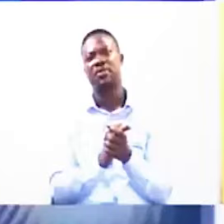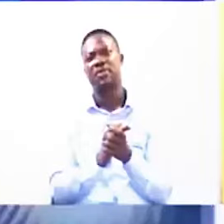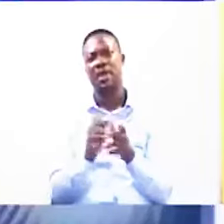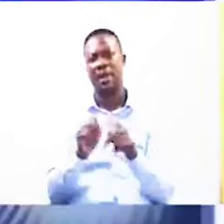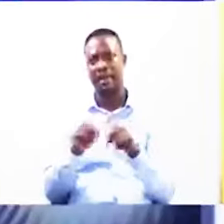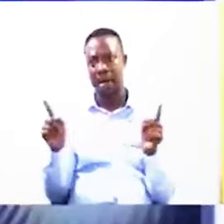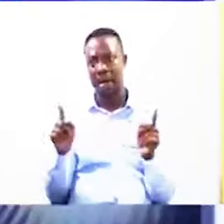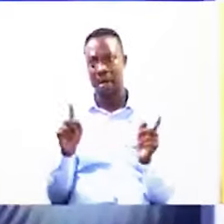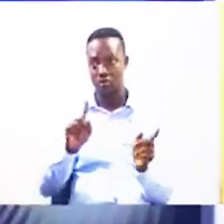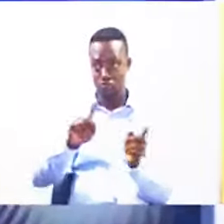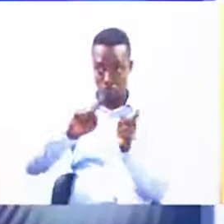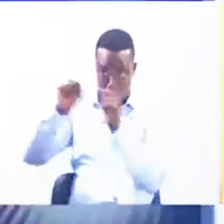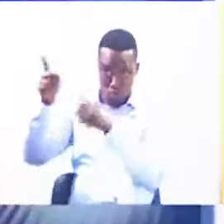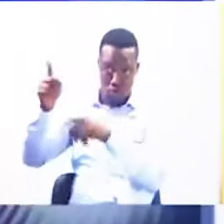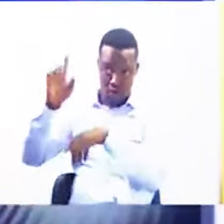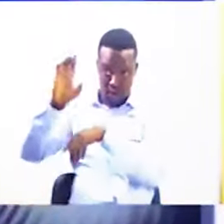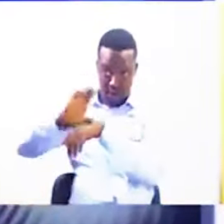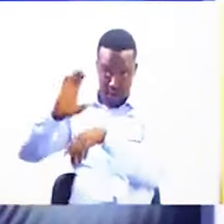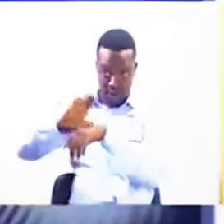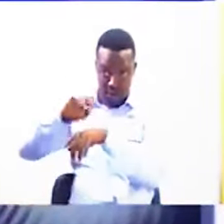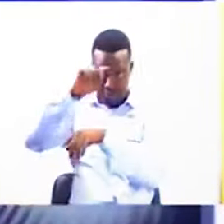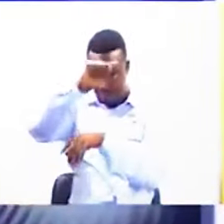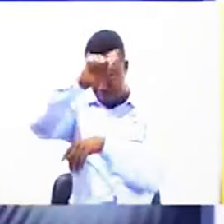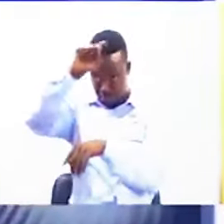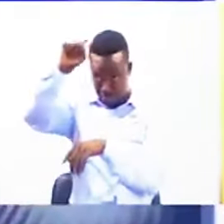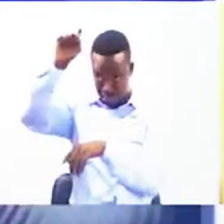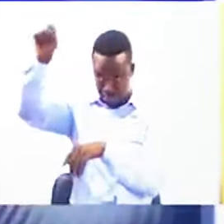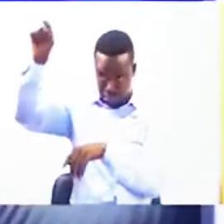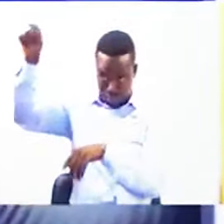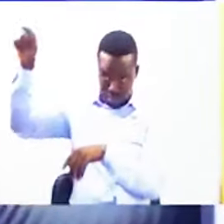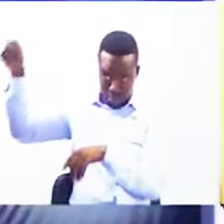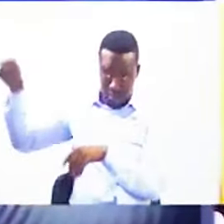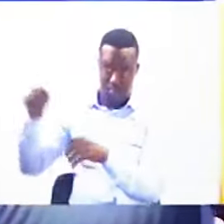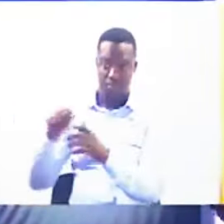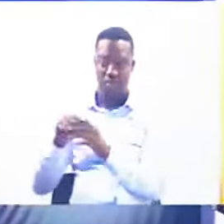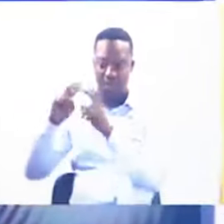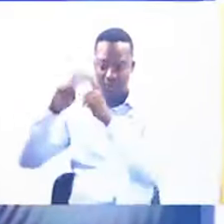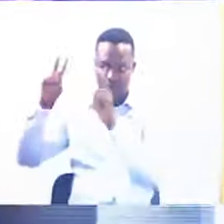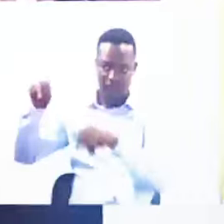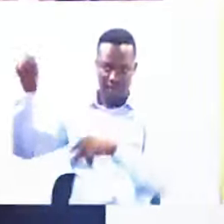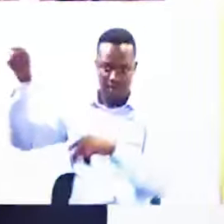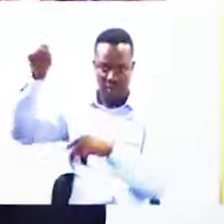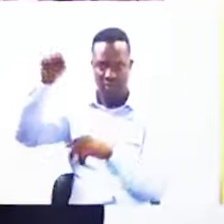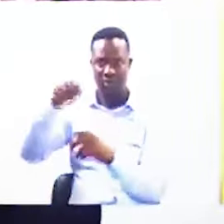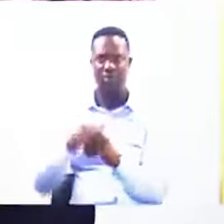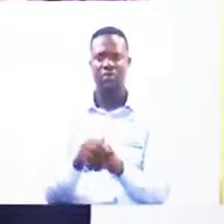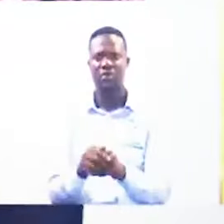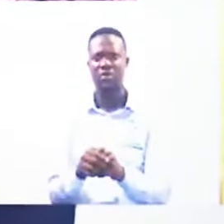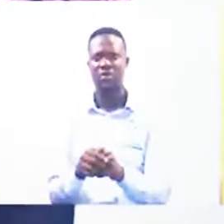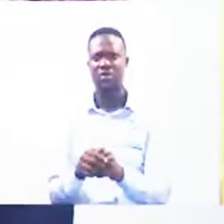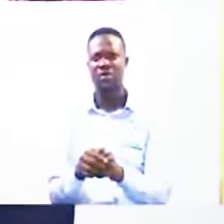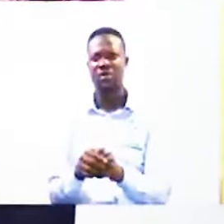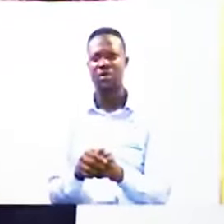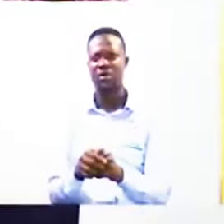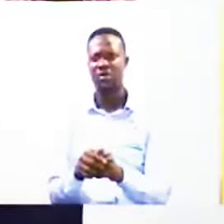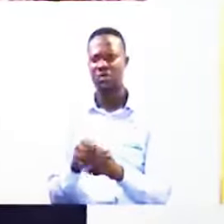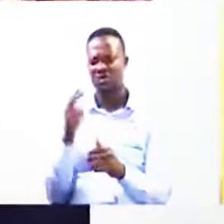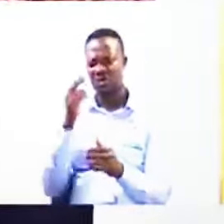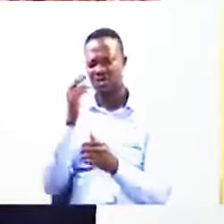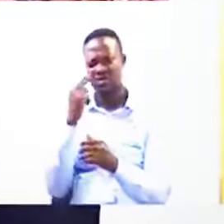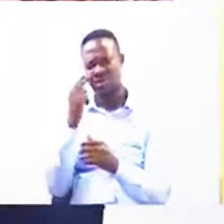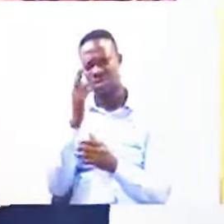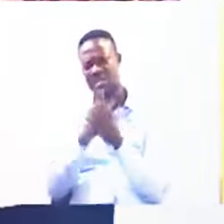the locals. Now so wa bo modin wure asafonim ewo mepanse kurase no. A certain woman who is not even a